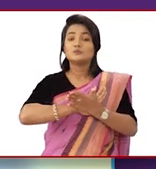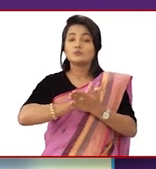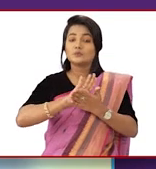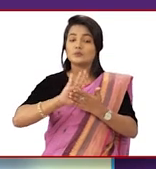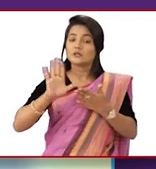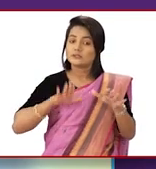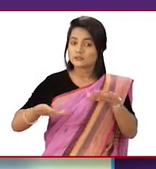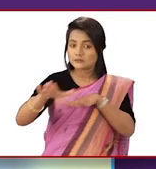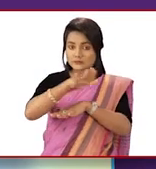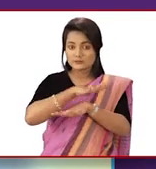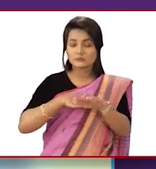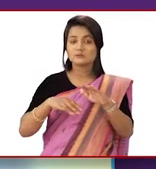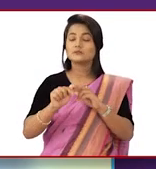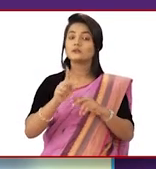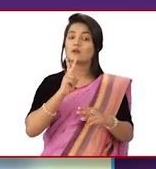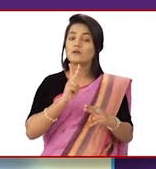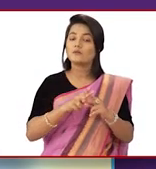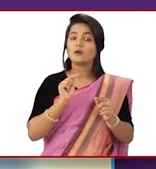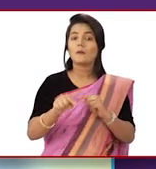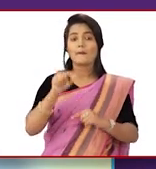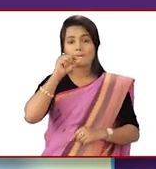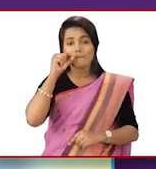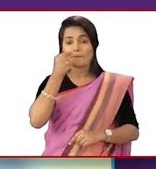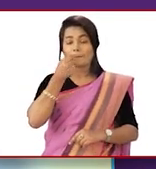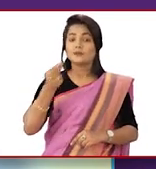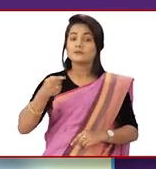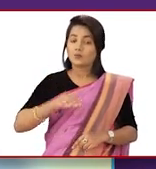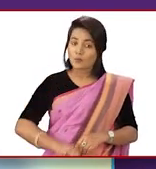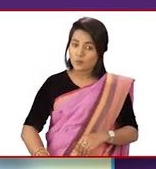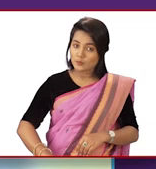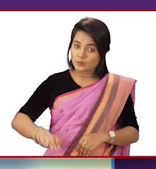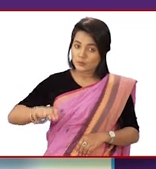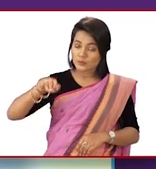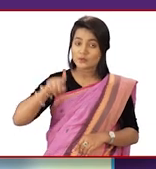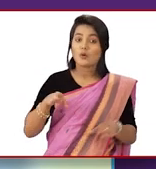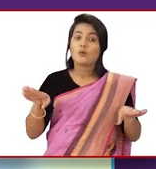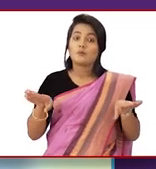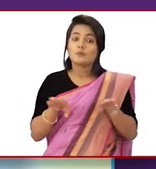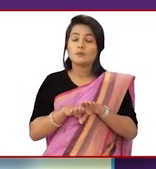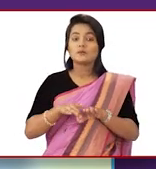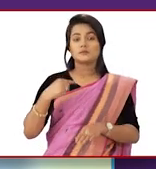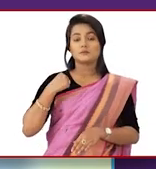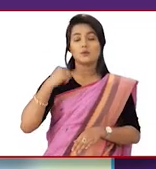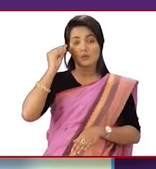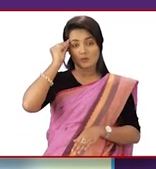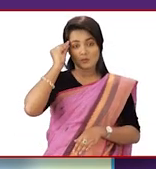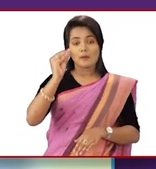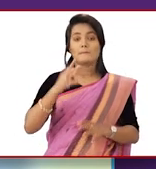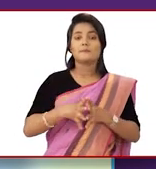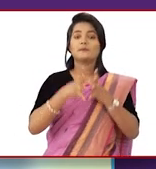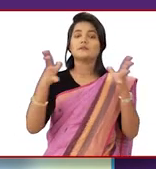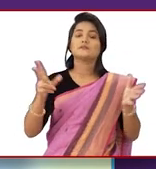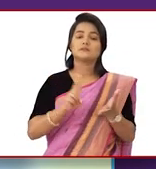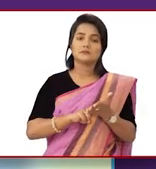environment for boys and girls to grow with mutual respect is very important,